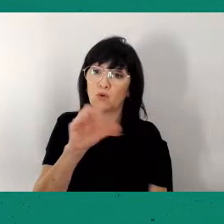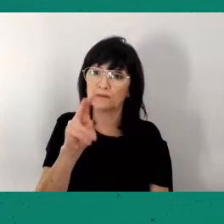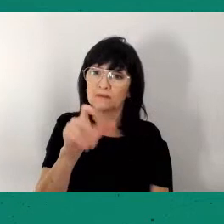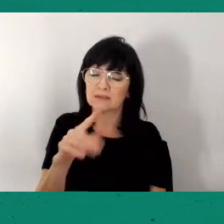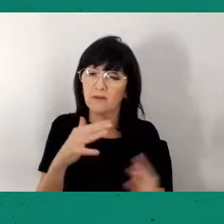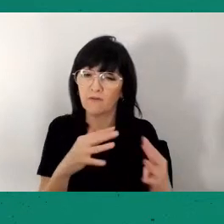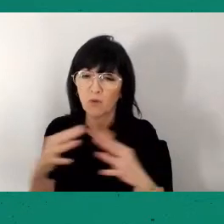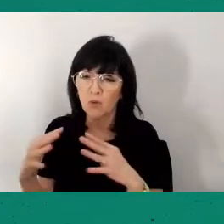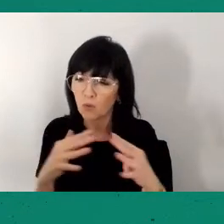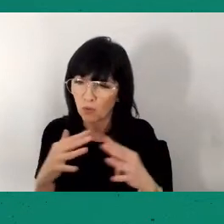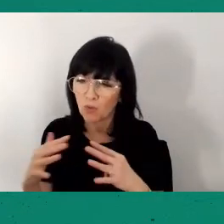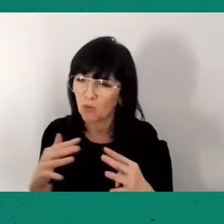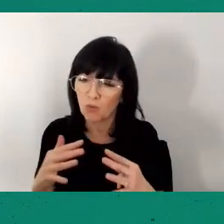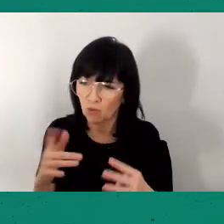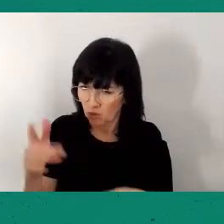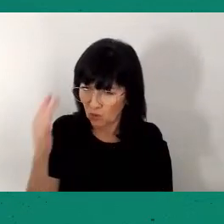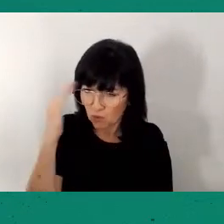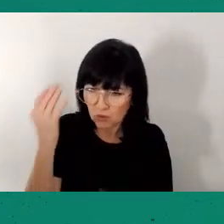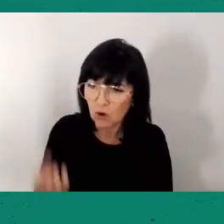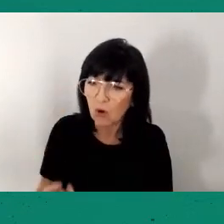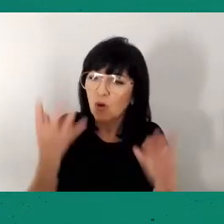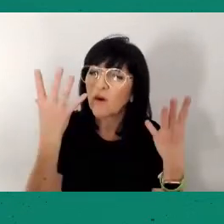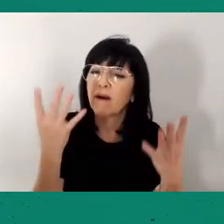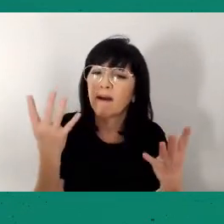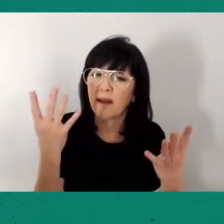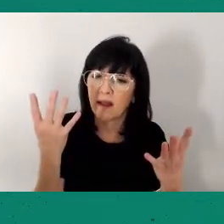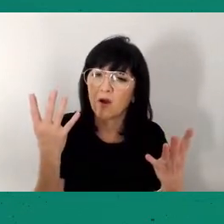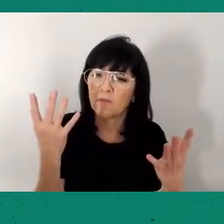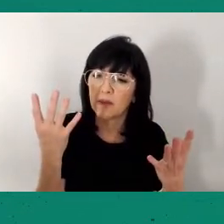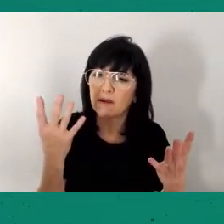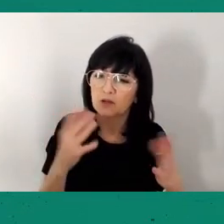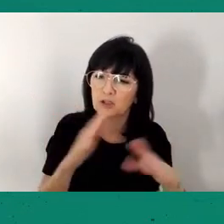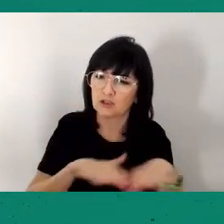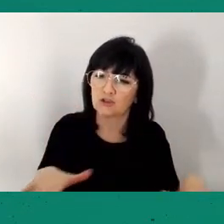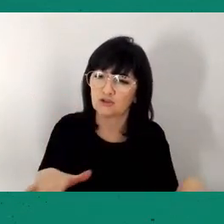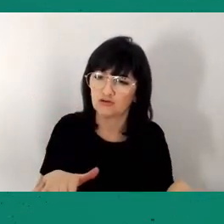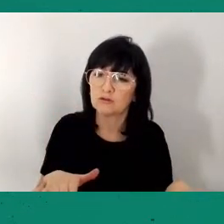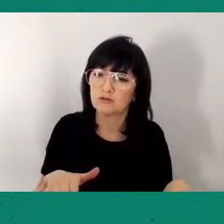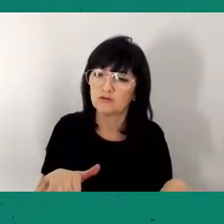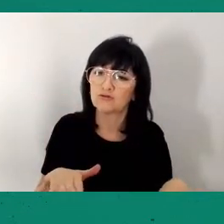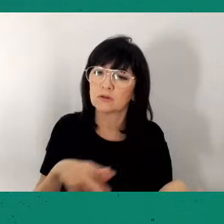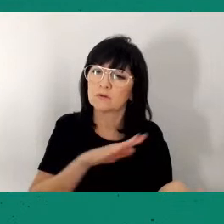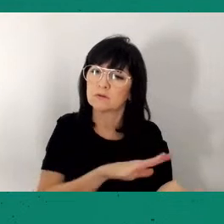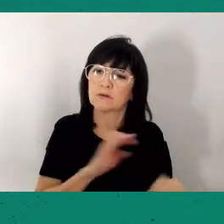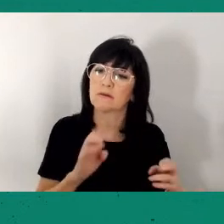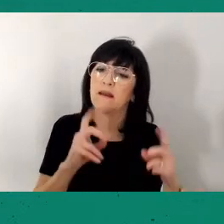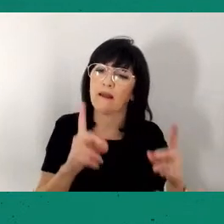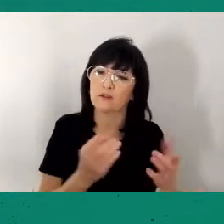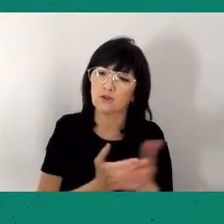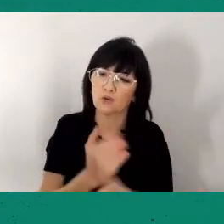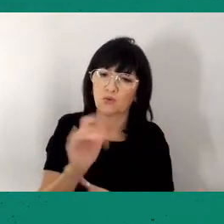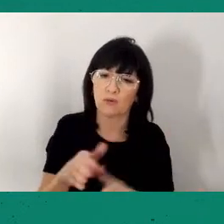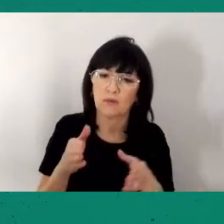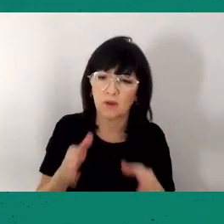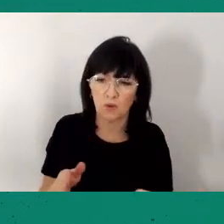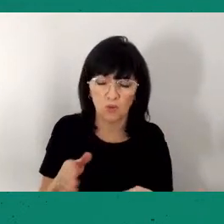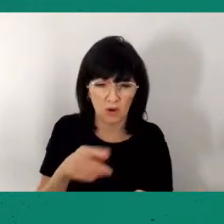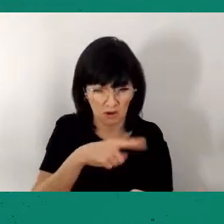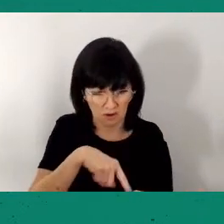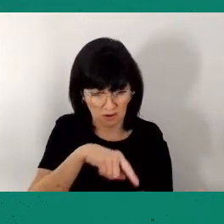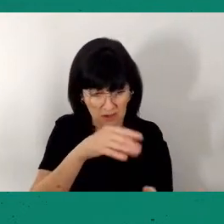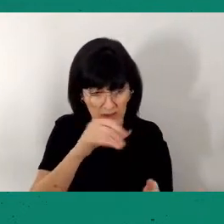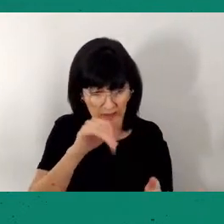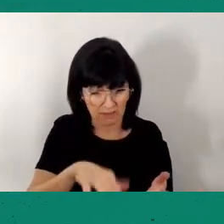the Delaware Heritage Commission book, Delaware During the Civil War, indicates that there are 20,000